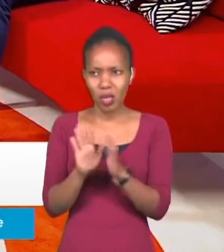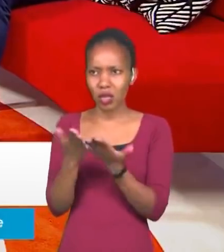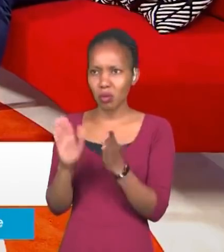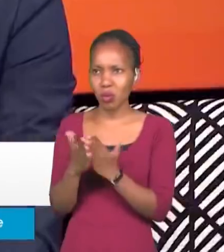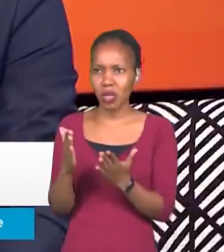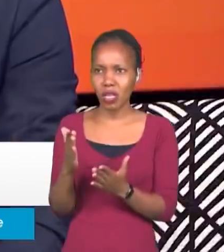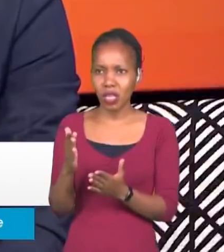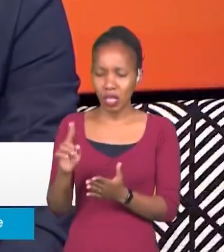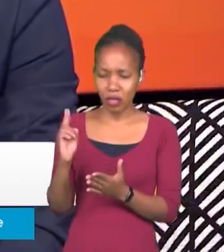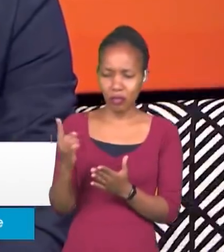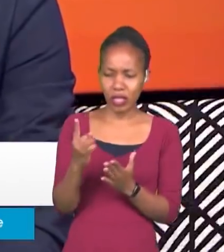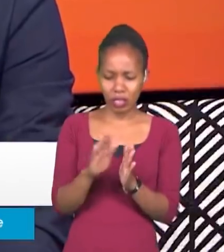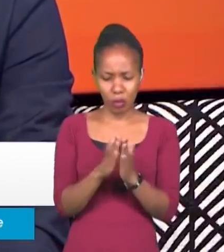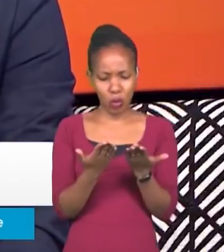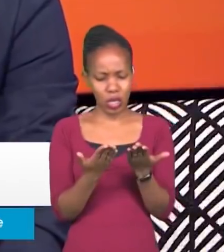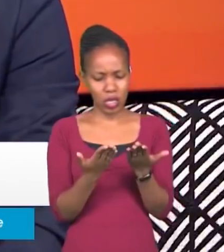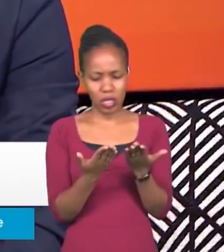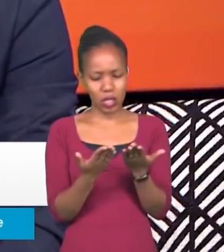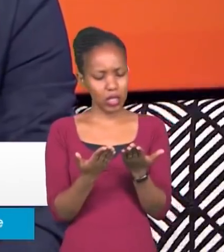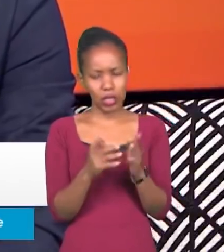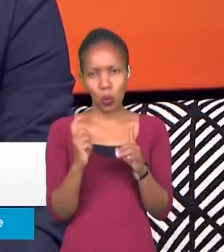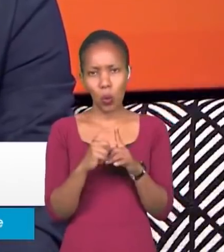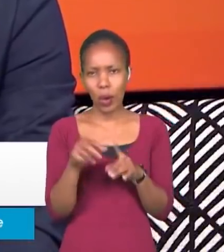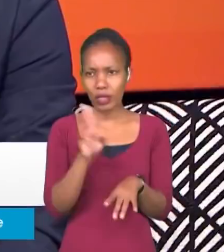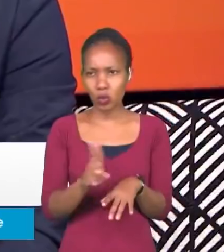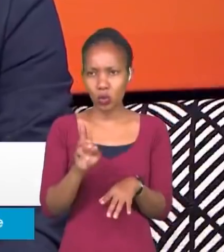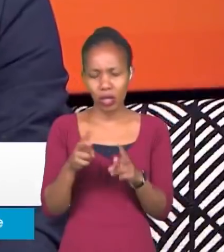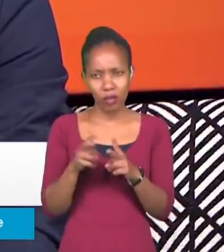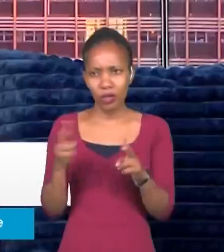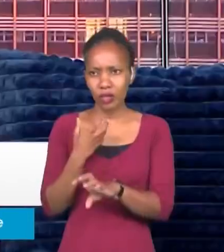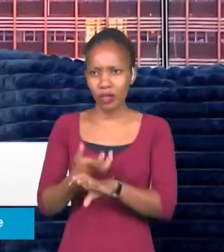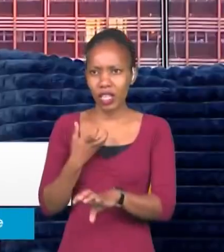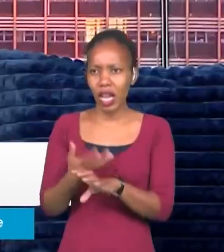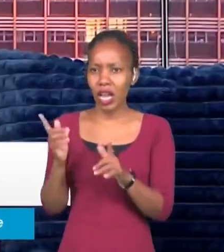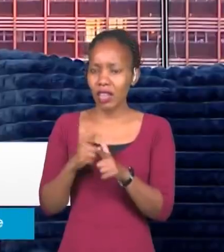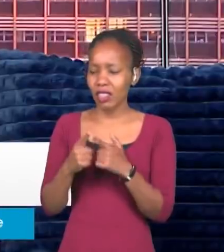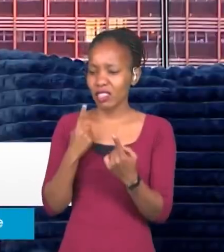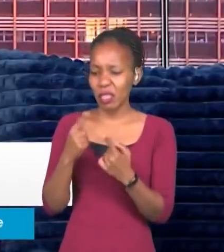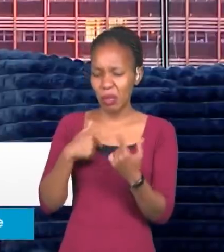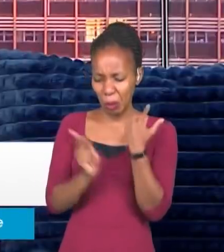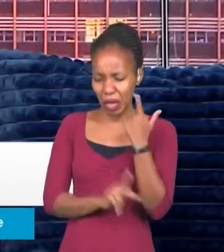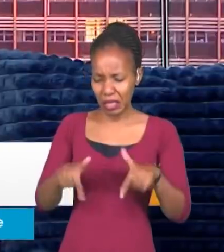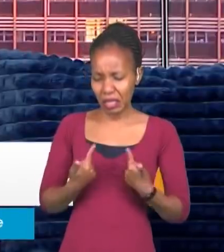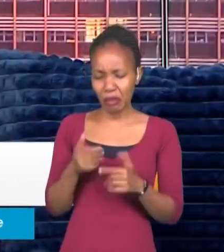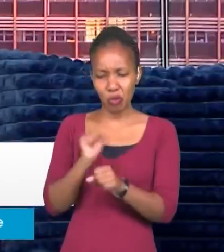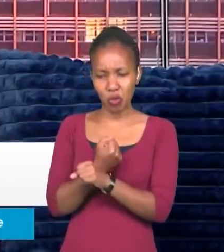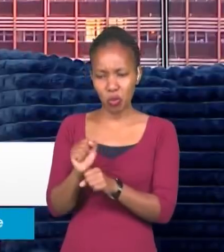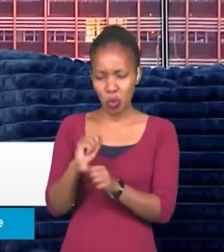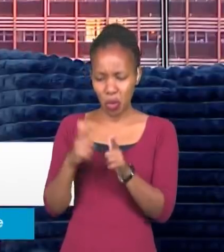2 pages, goodness, the ambiguous words that hits you, say, oh my God, I'm not here to punish myself.